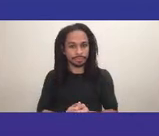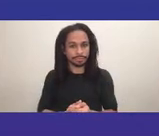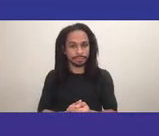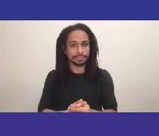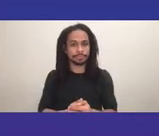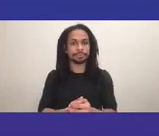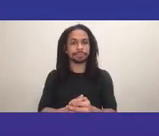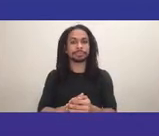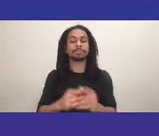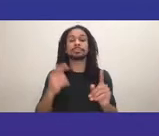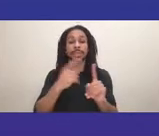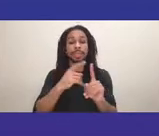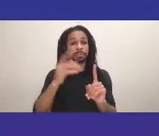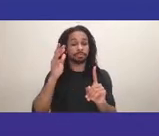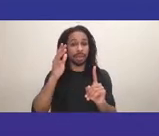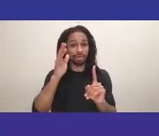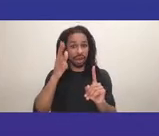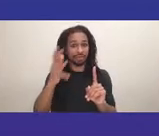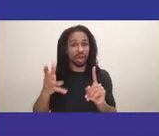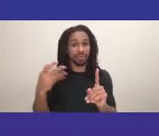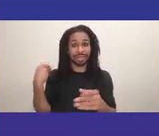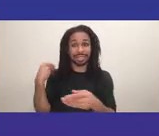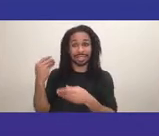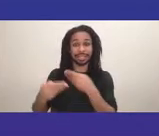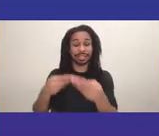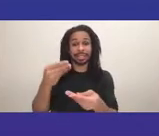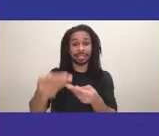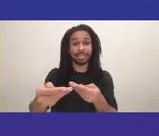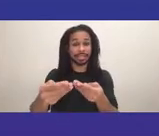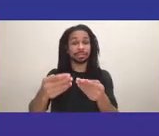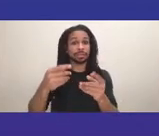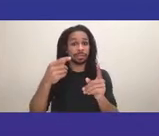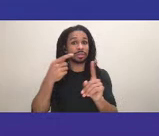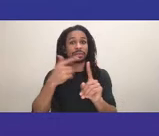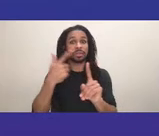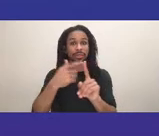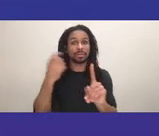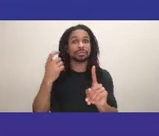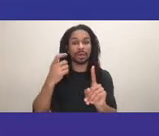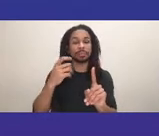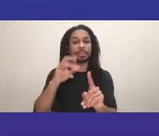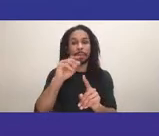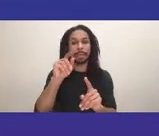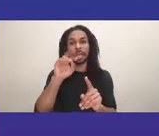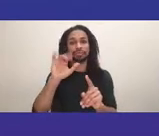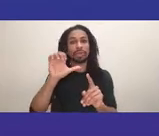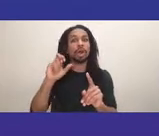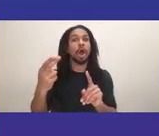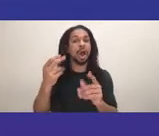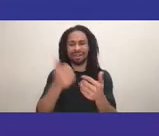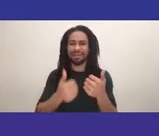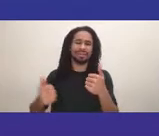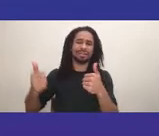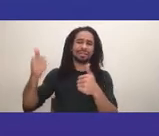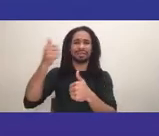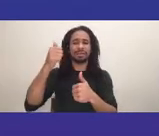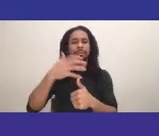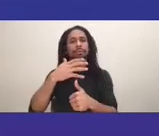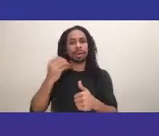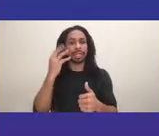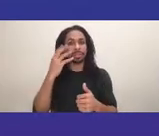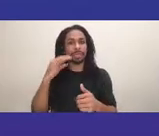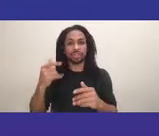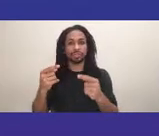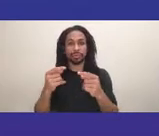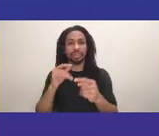matriarch Macunjis, who experienced the crossing of the Mississippi, for which my